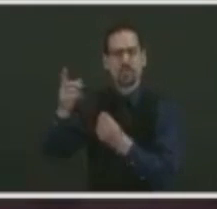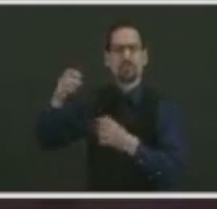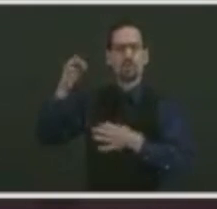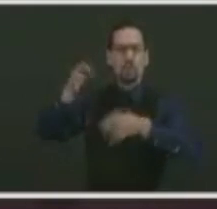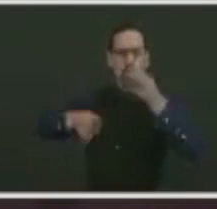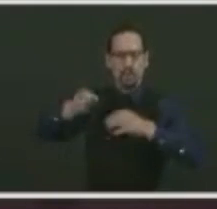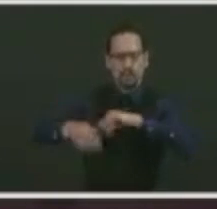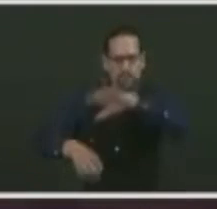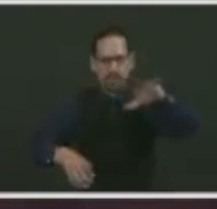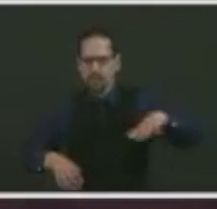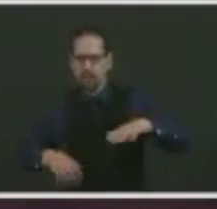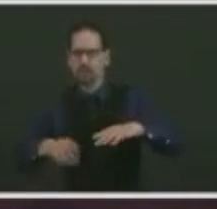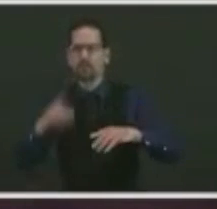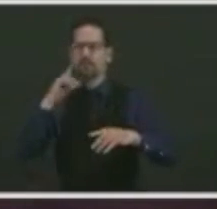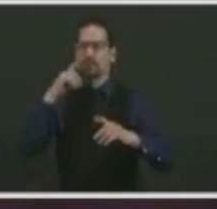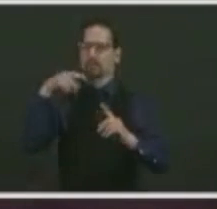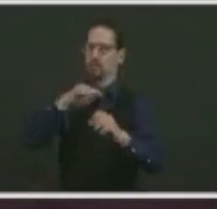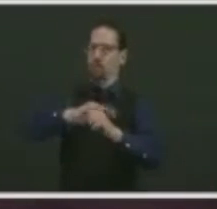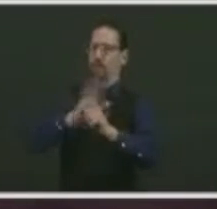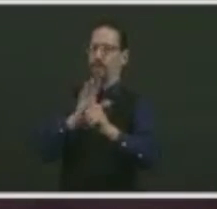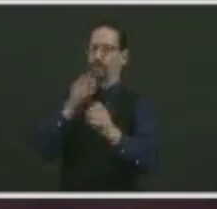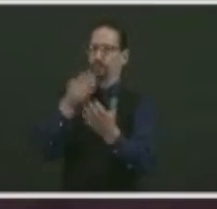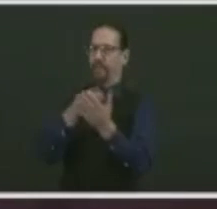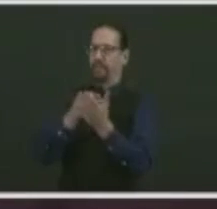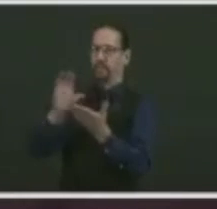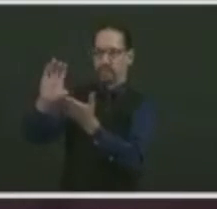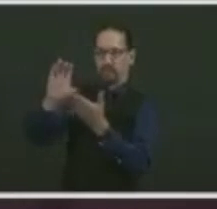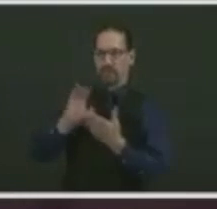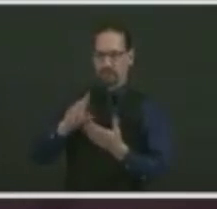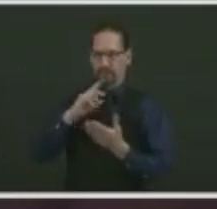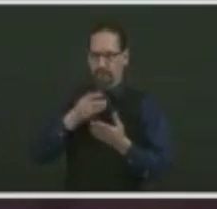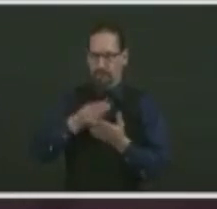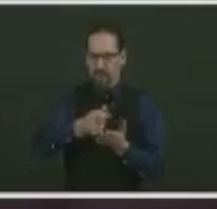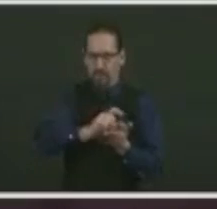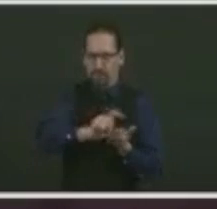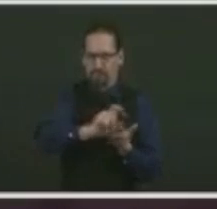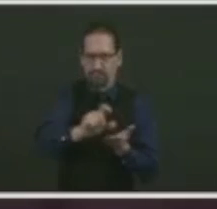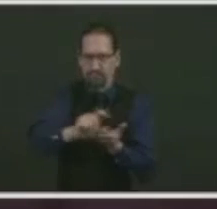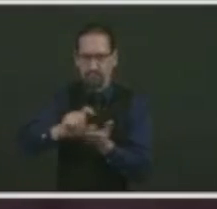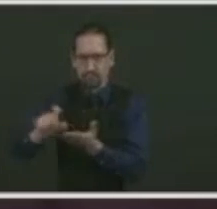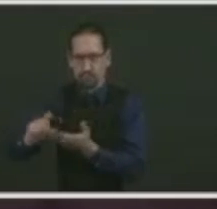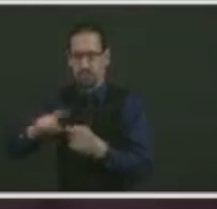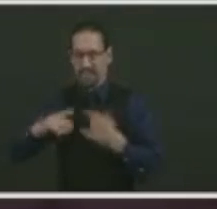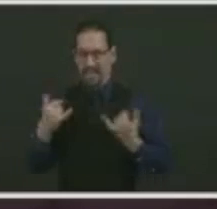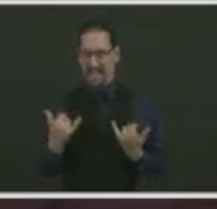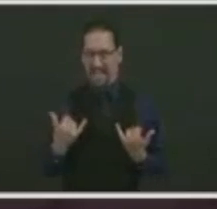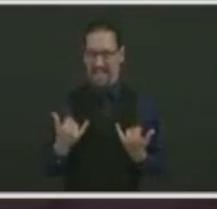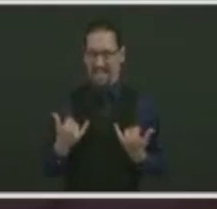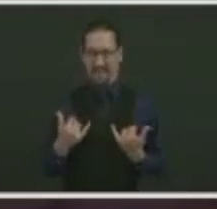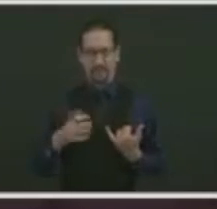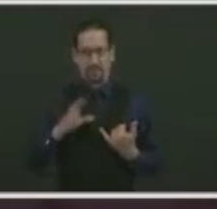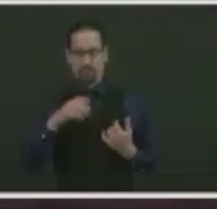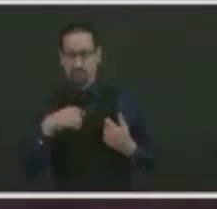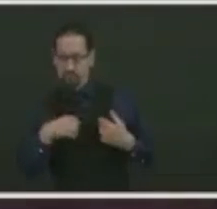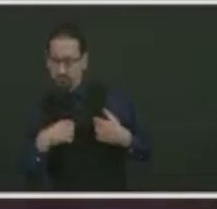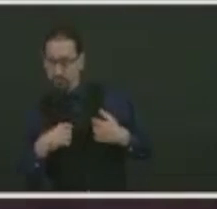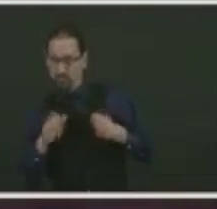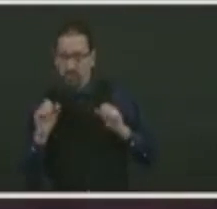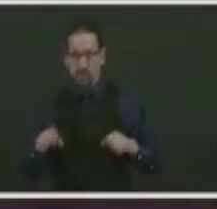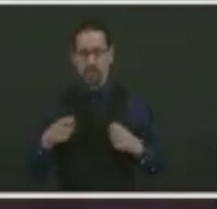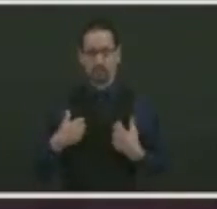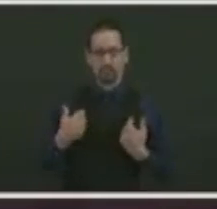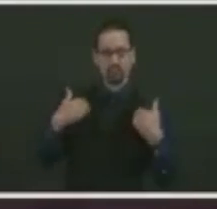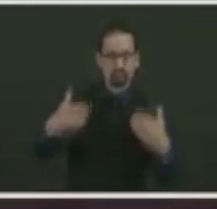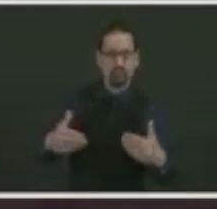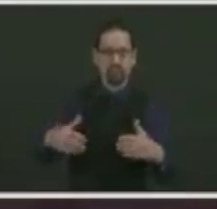issue. But I don't think the right thing right now is to just put a lot of money into it.